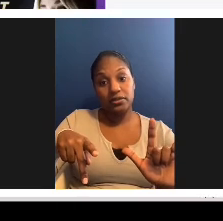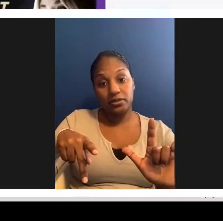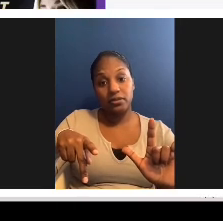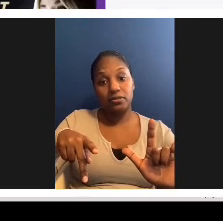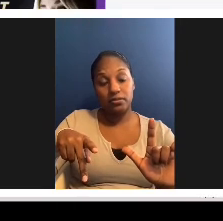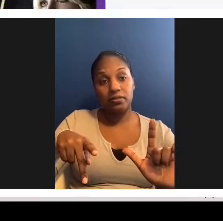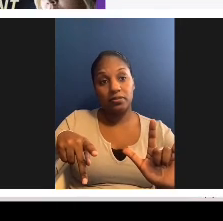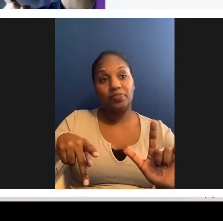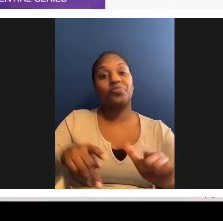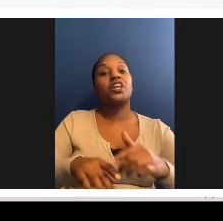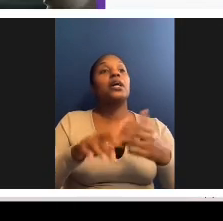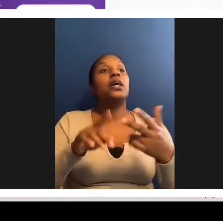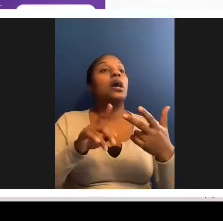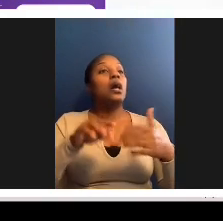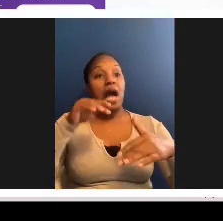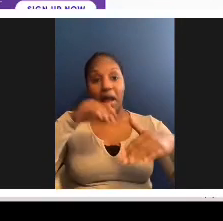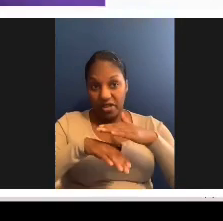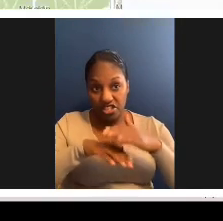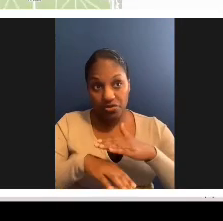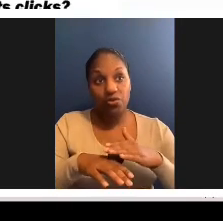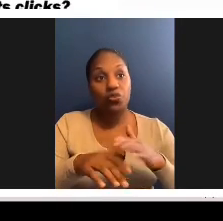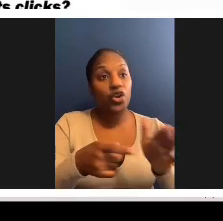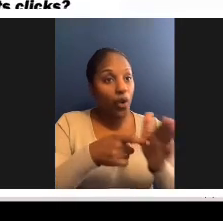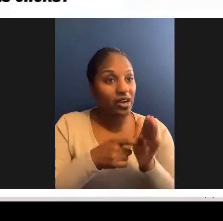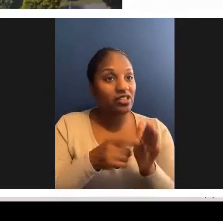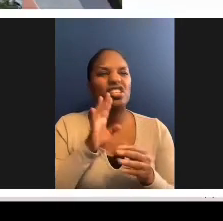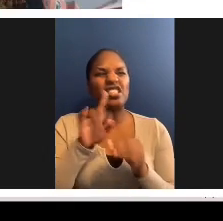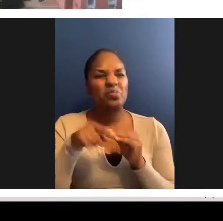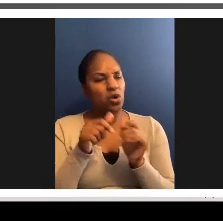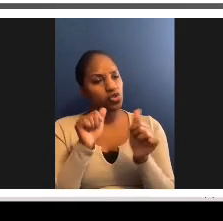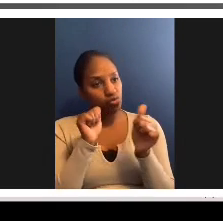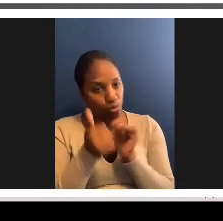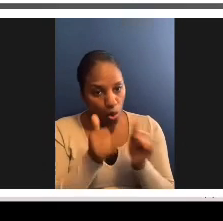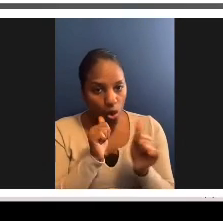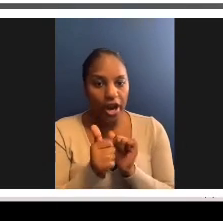the admission requirements, talks a little bit about sports.